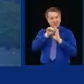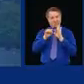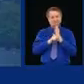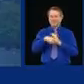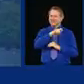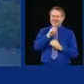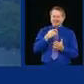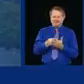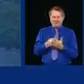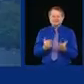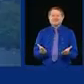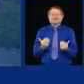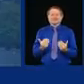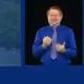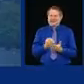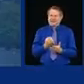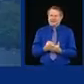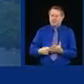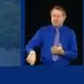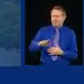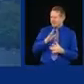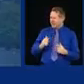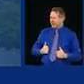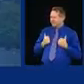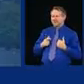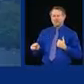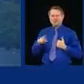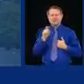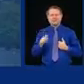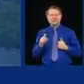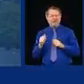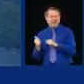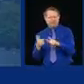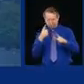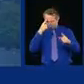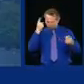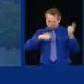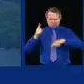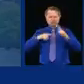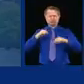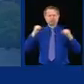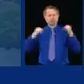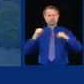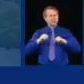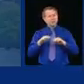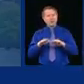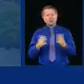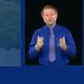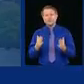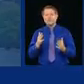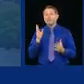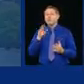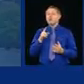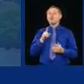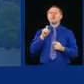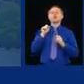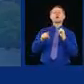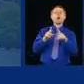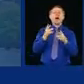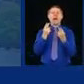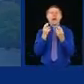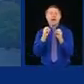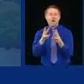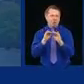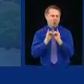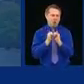So everybody wants to reopen. The question is how you reopen. And from the national